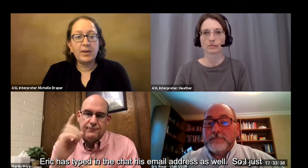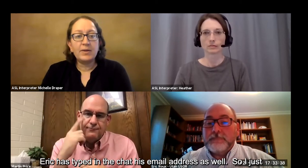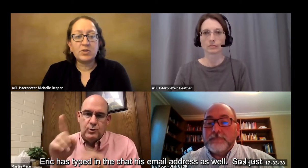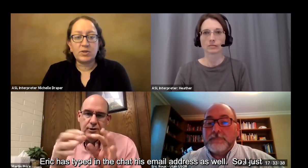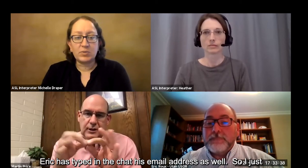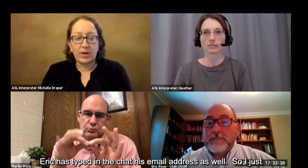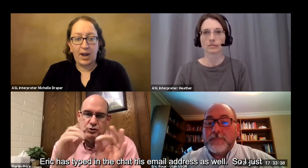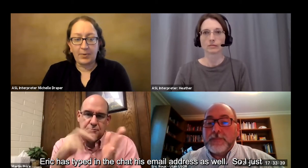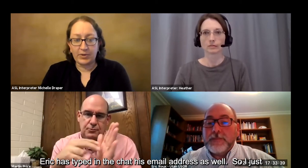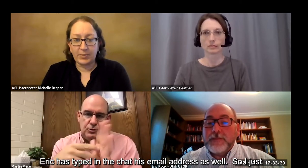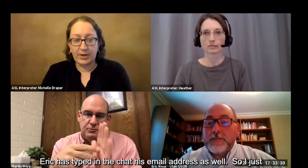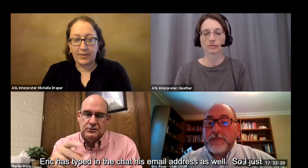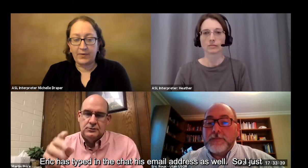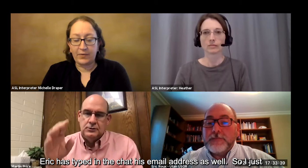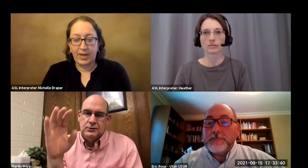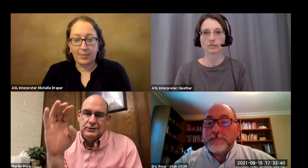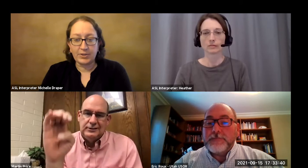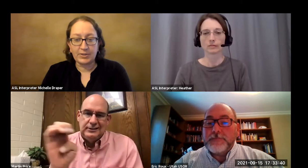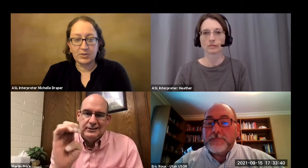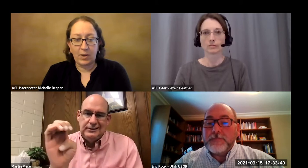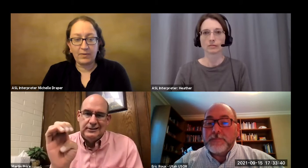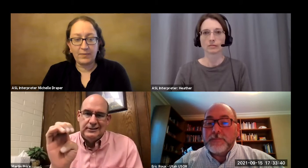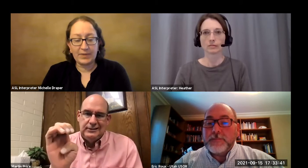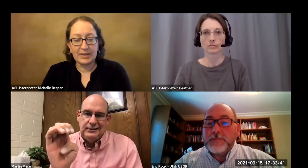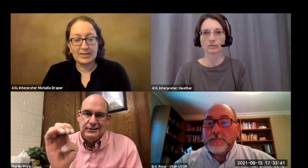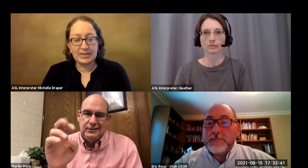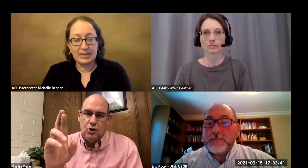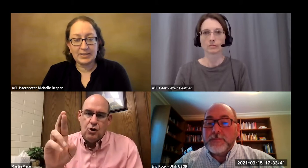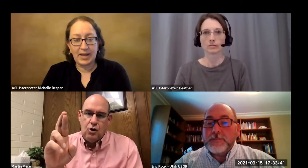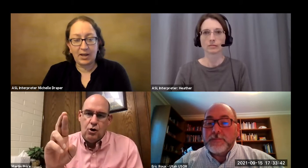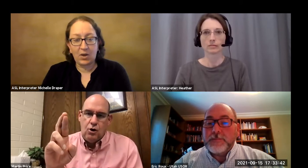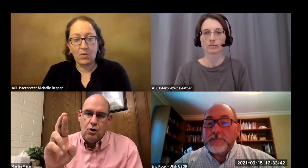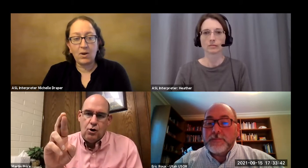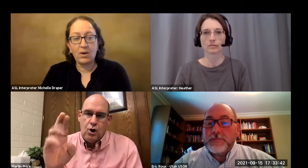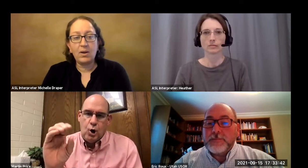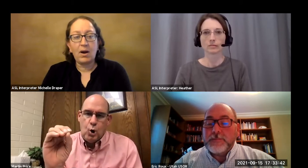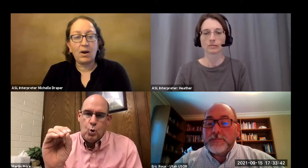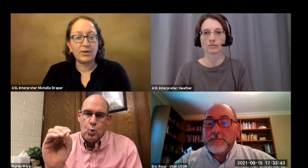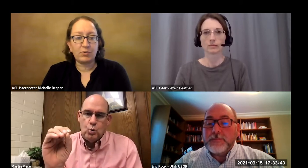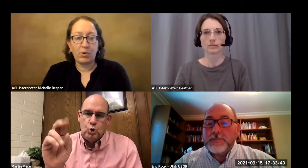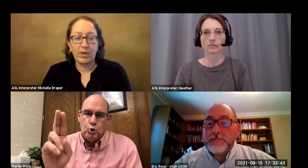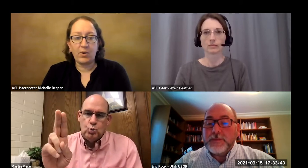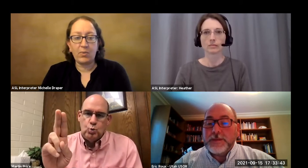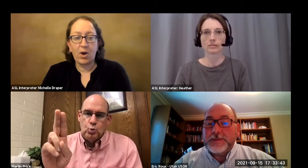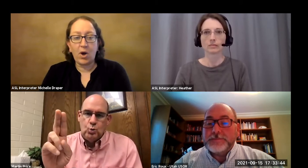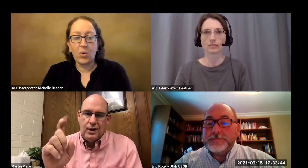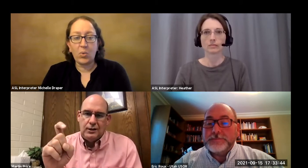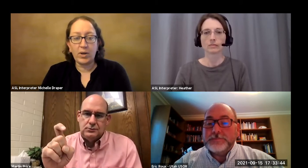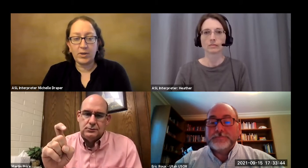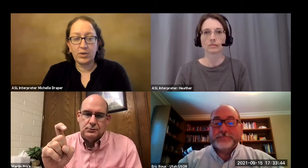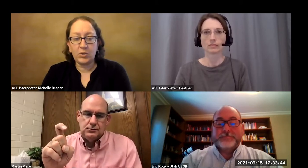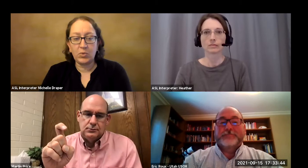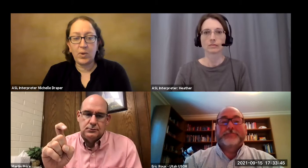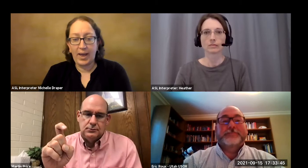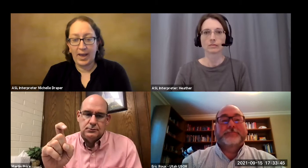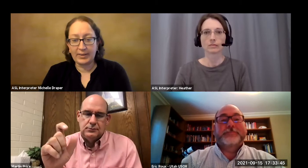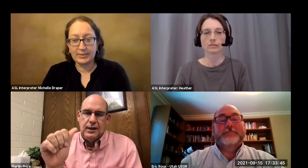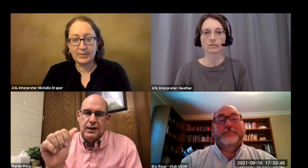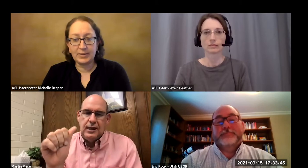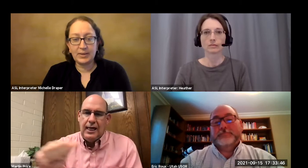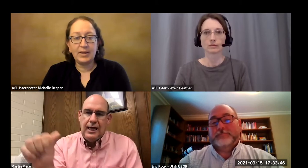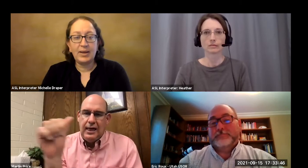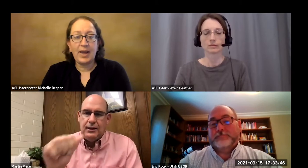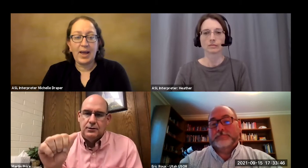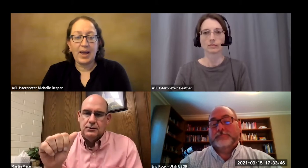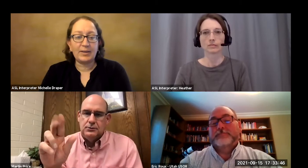well. So I just wanted, I'm going to put it out there for the captionist as well. It's E as in Echo, R as in Romeo,